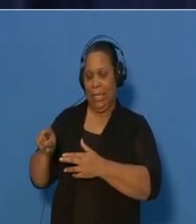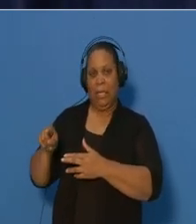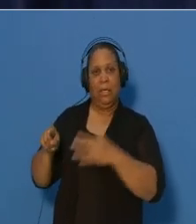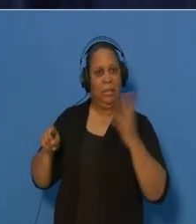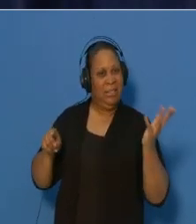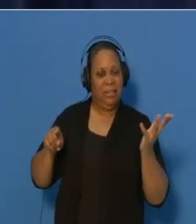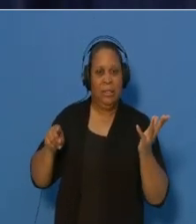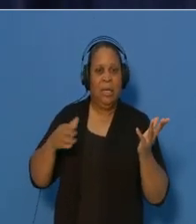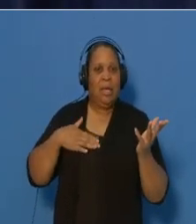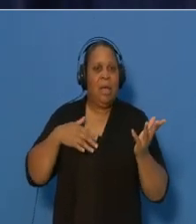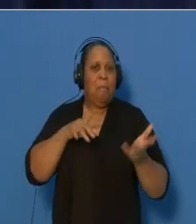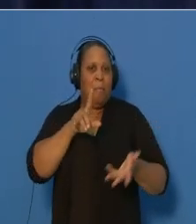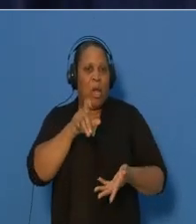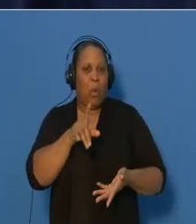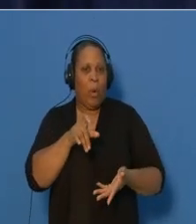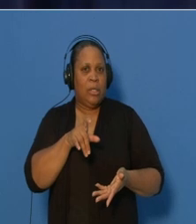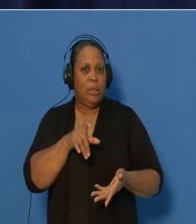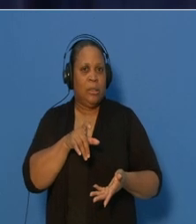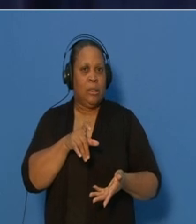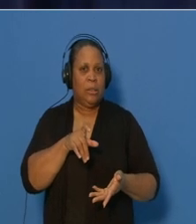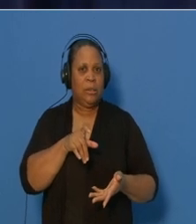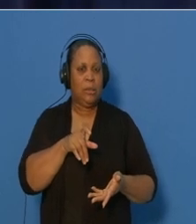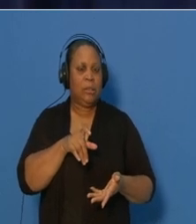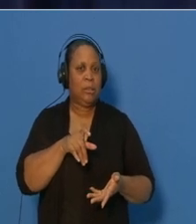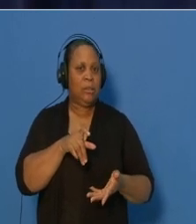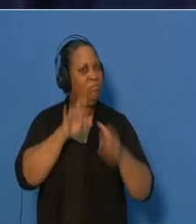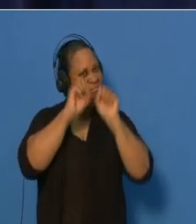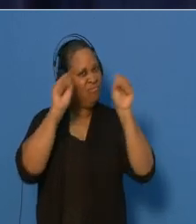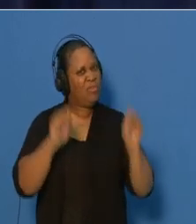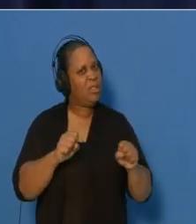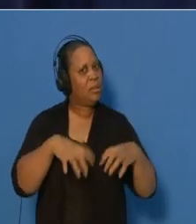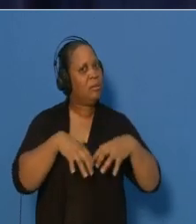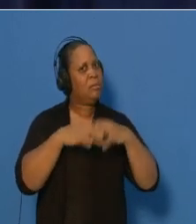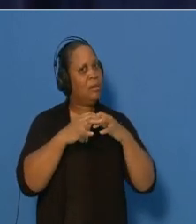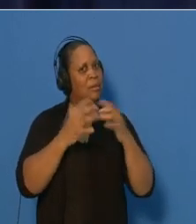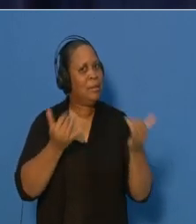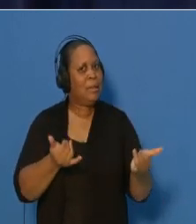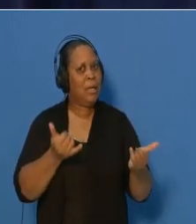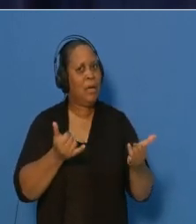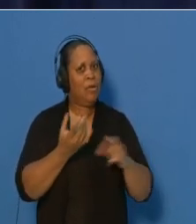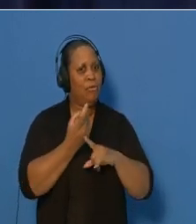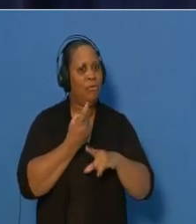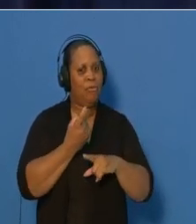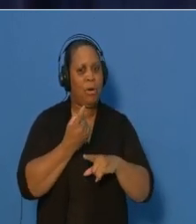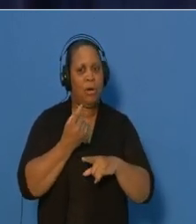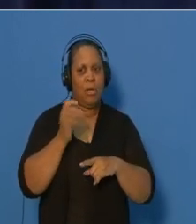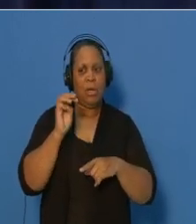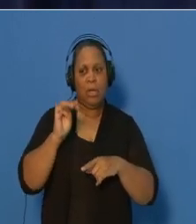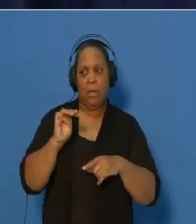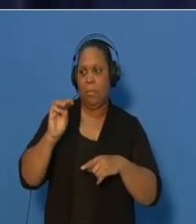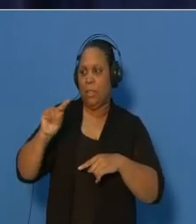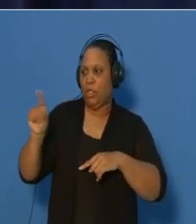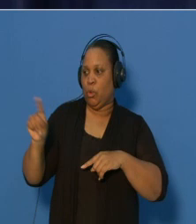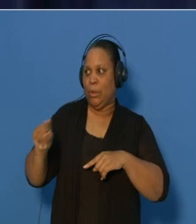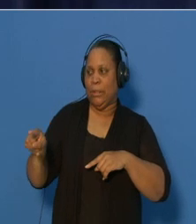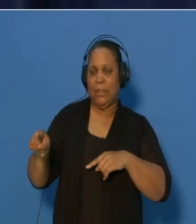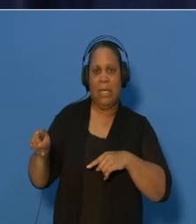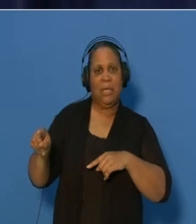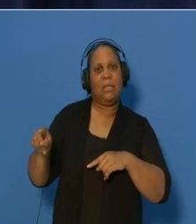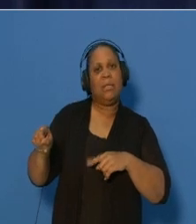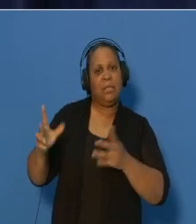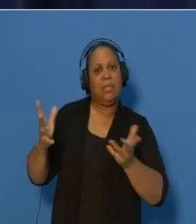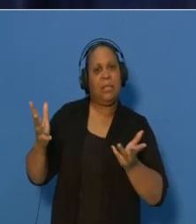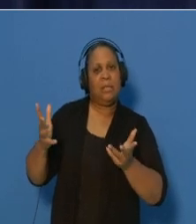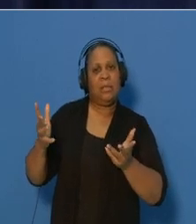my question is that the system that you have in place now, from M to Z, they have